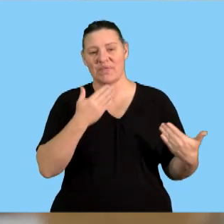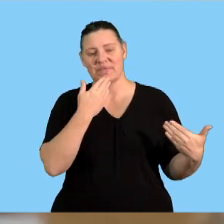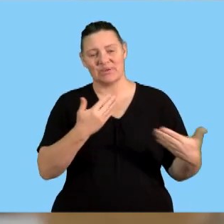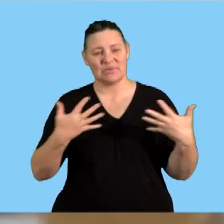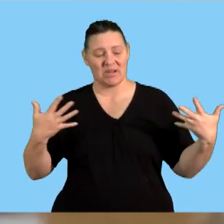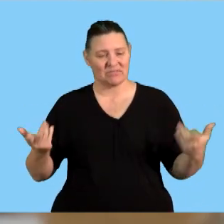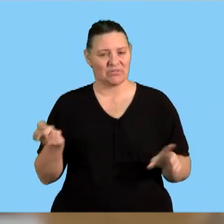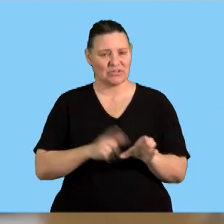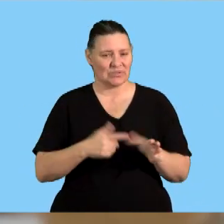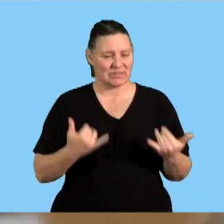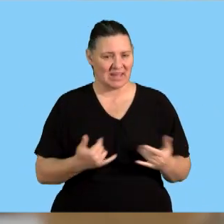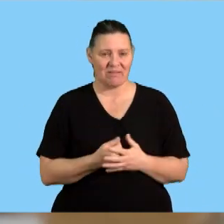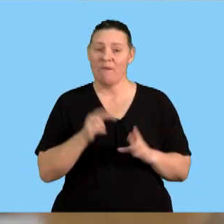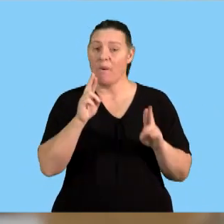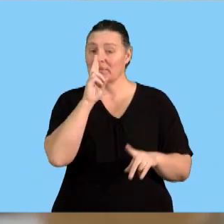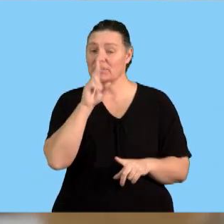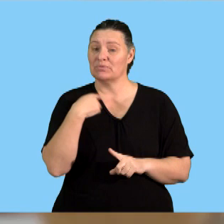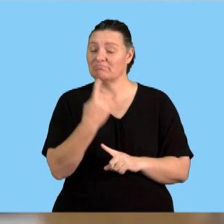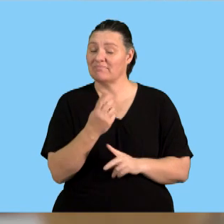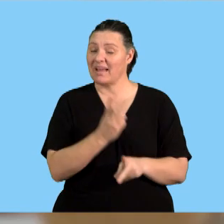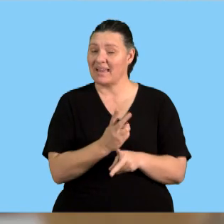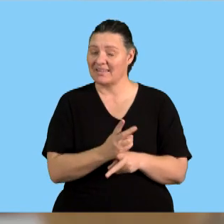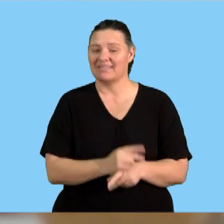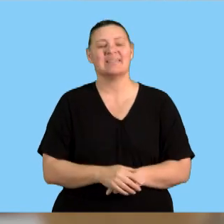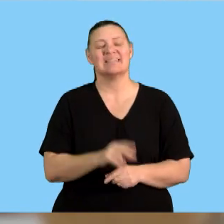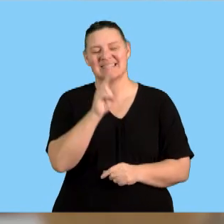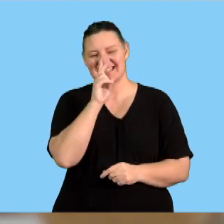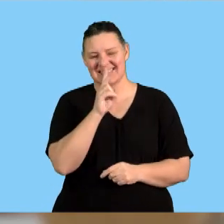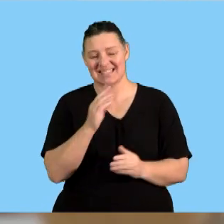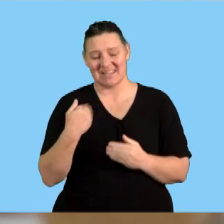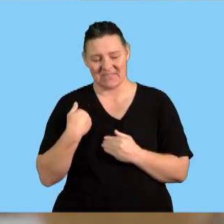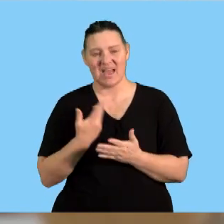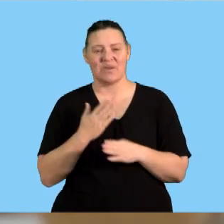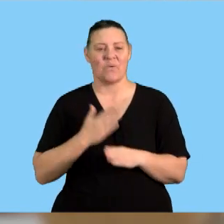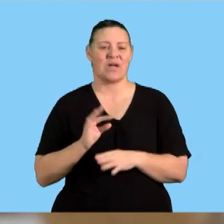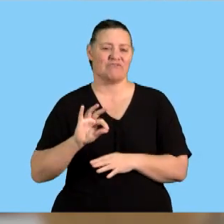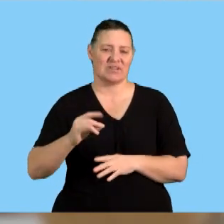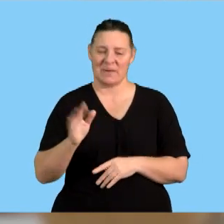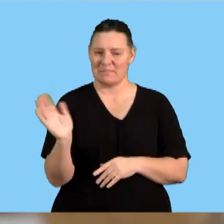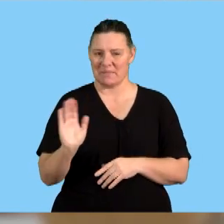efficiently. Guys, thank you so much for joining us today. Hope to see you next time. Stay safe